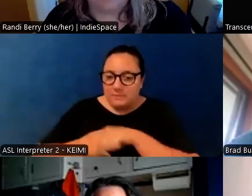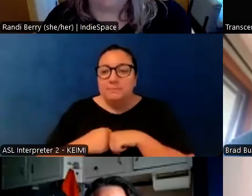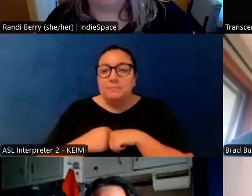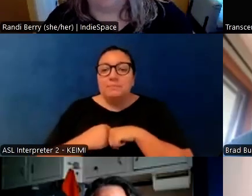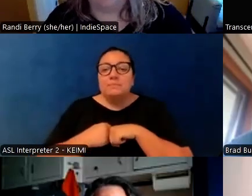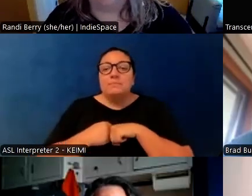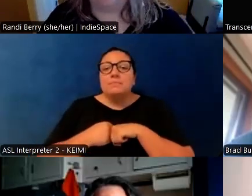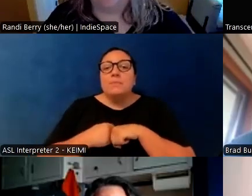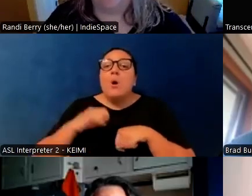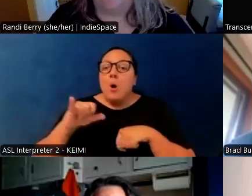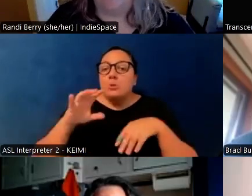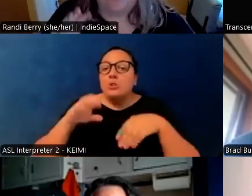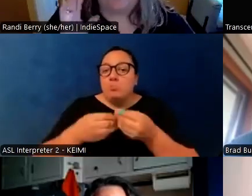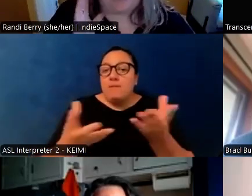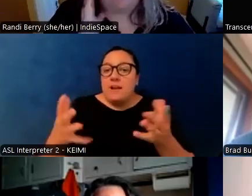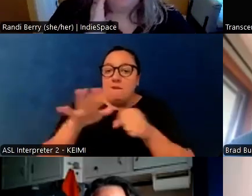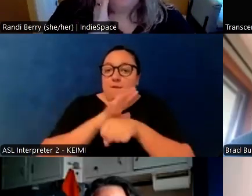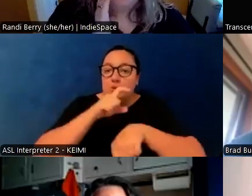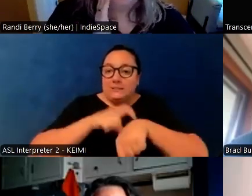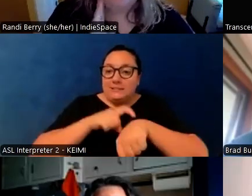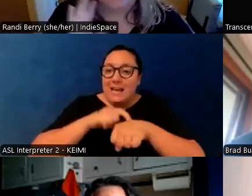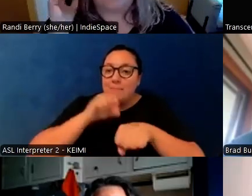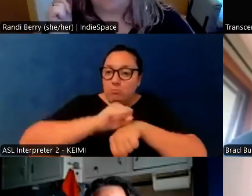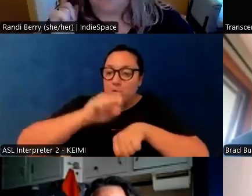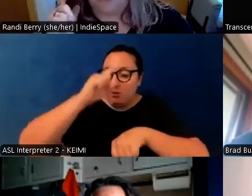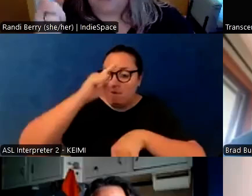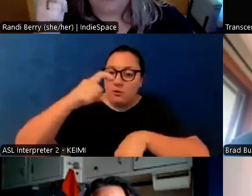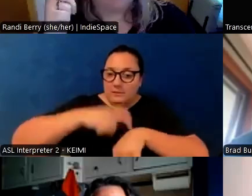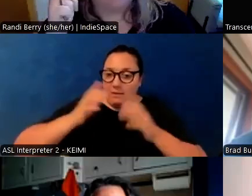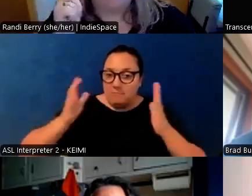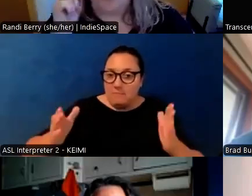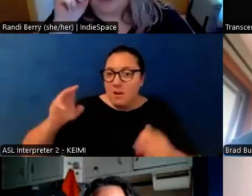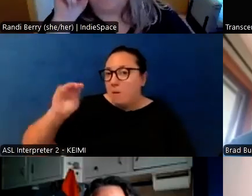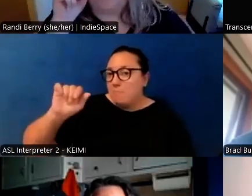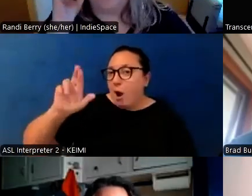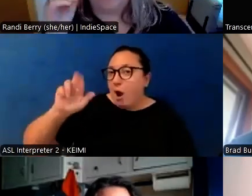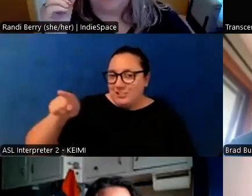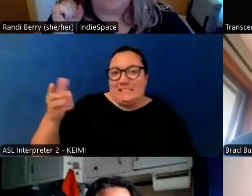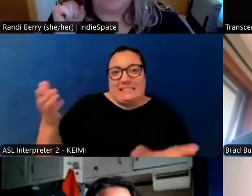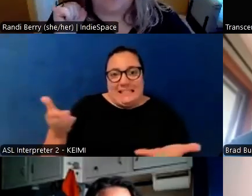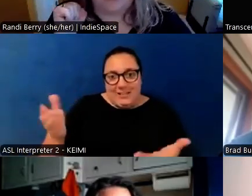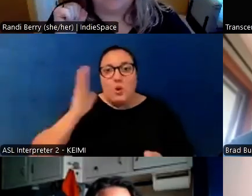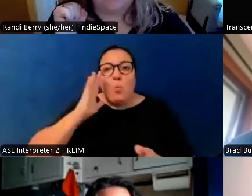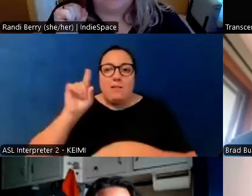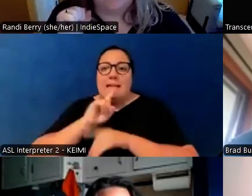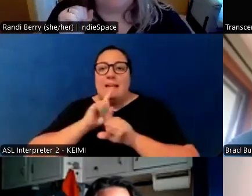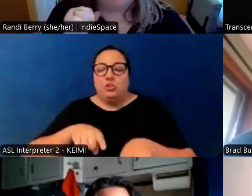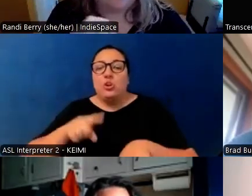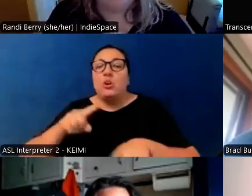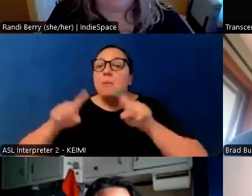provided full-time employment for a period of time. Mara's here and she can answer that, but for 300